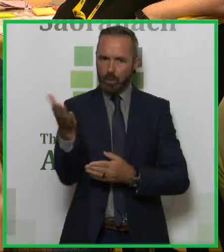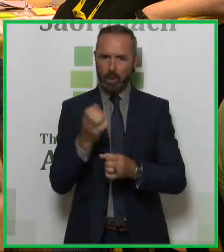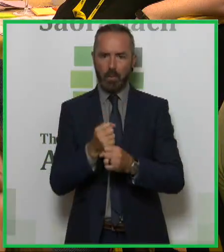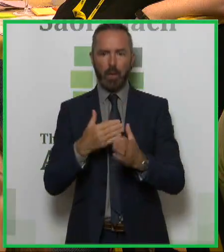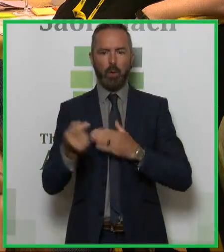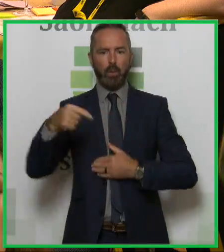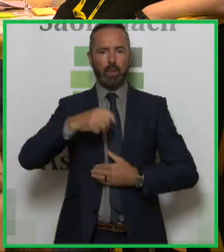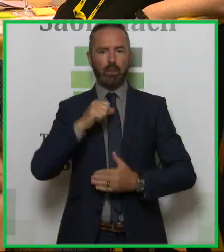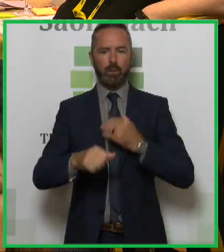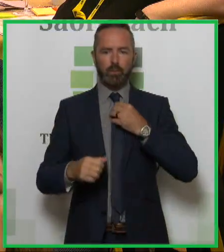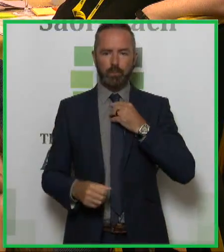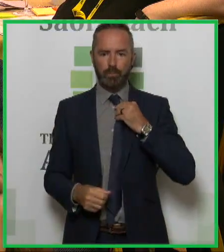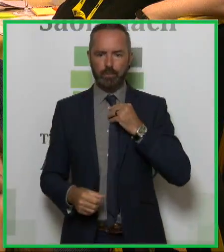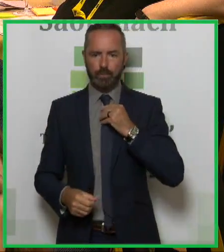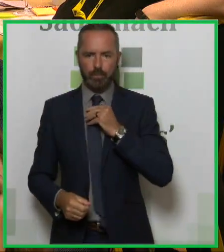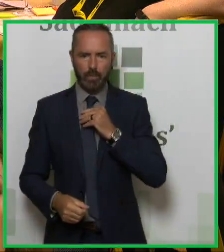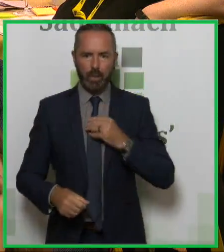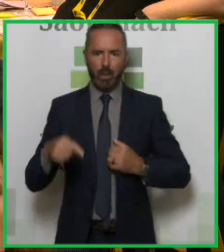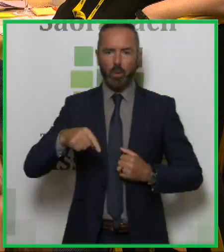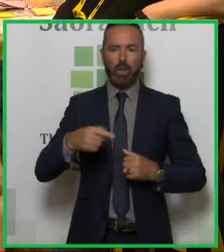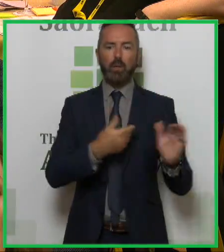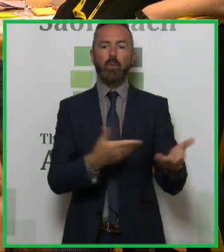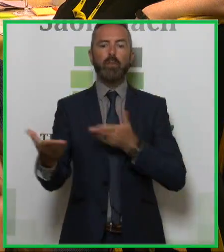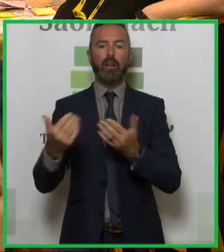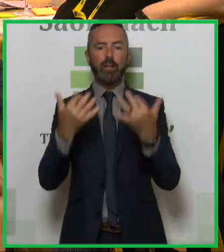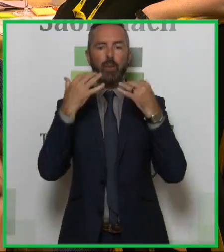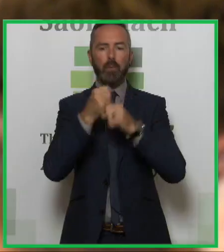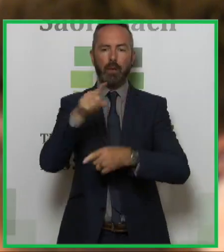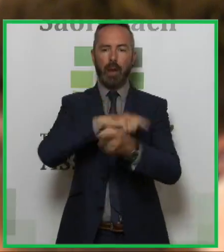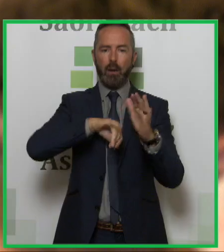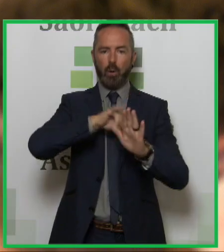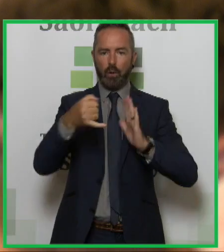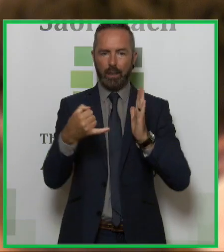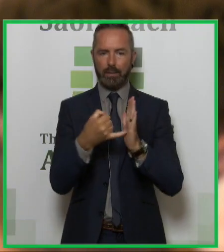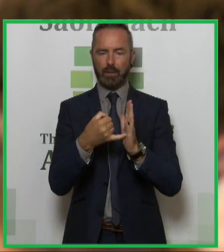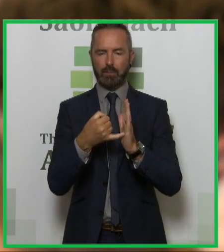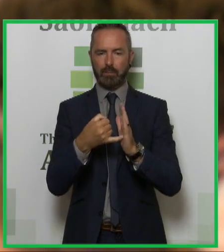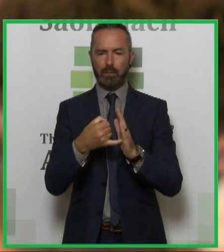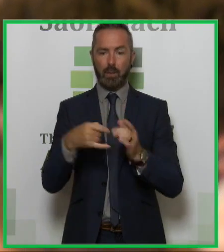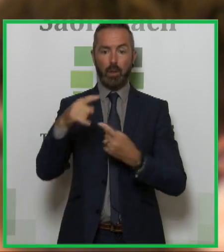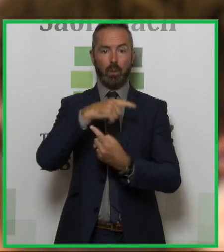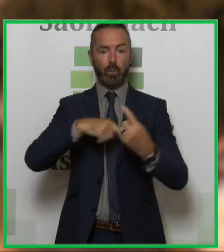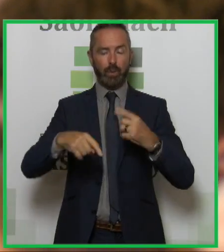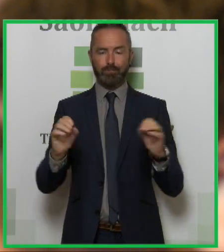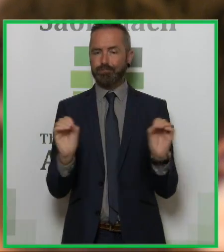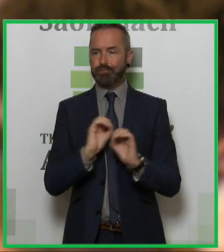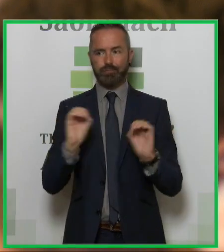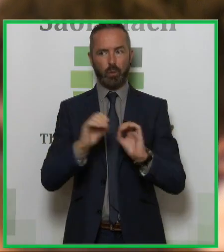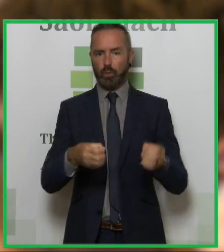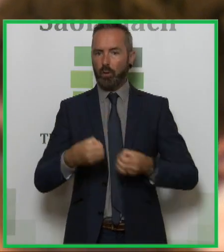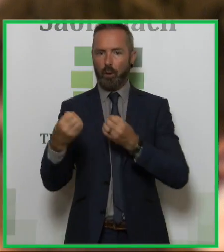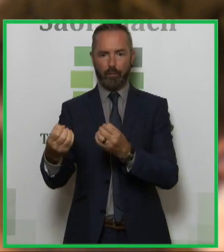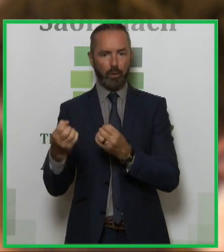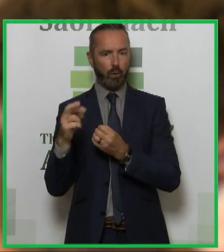what we're here to do. We're here to give you information about our organization. We, as an organization, do not offer or